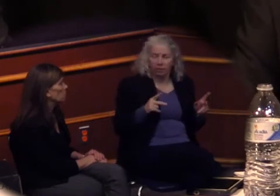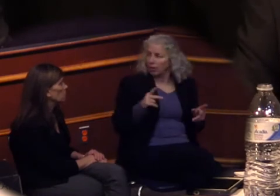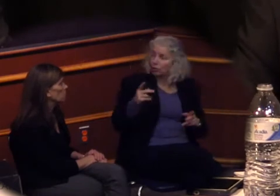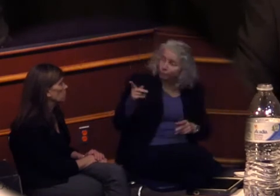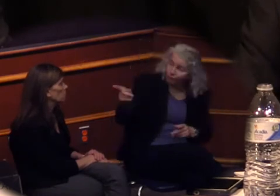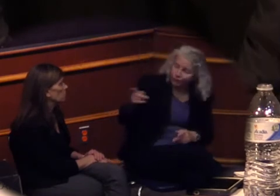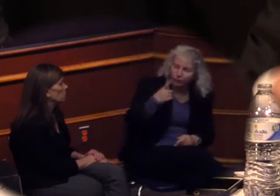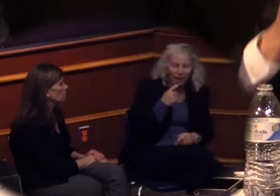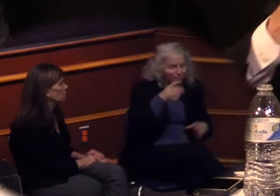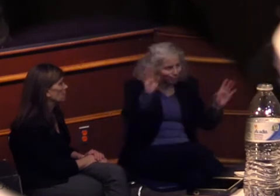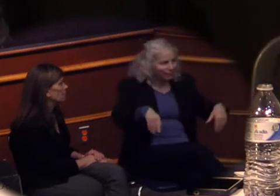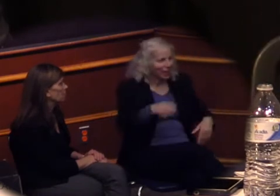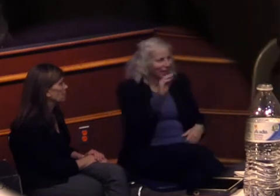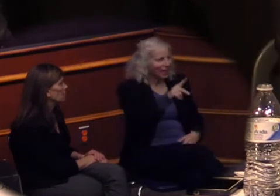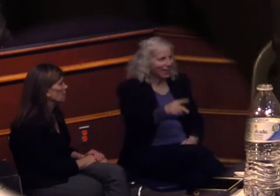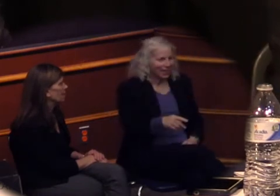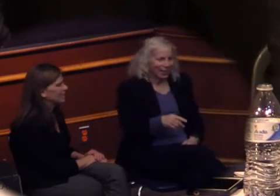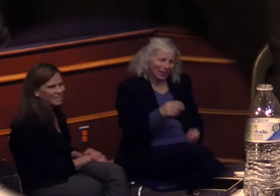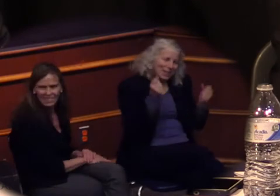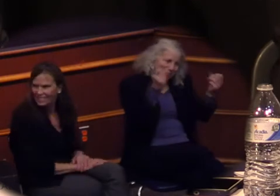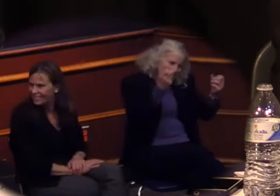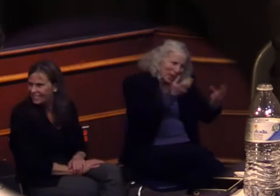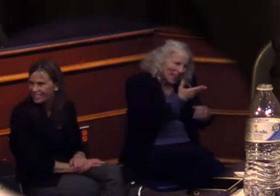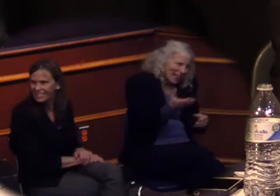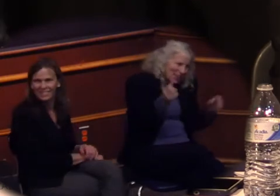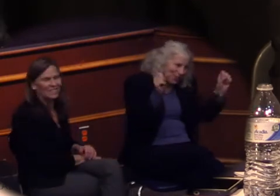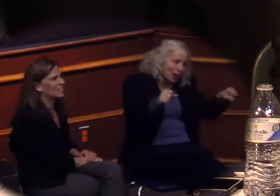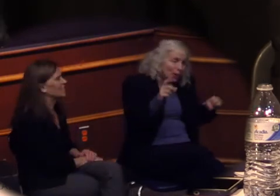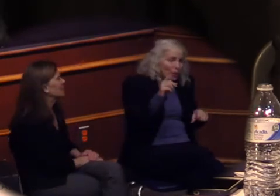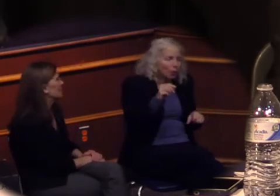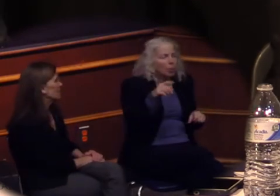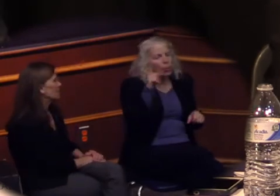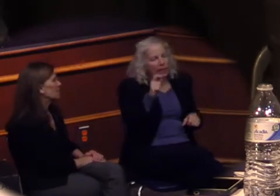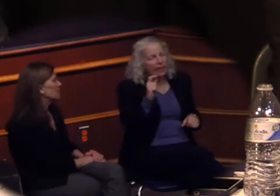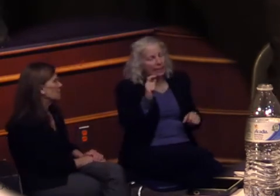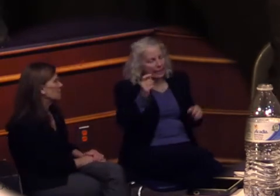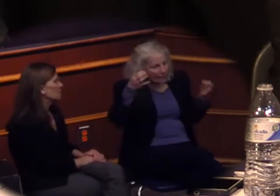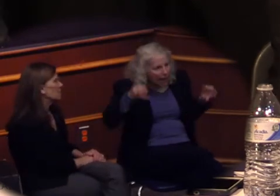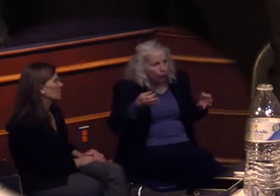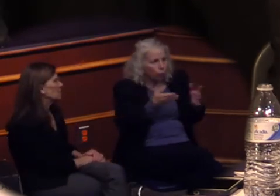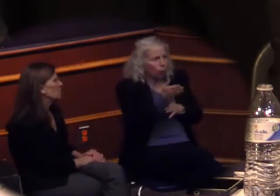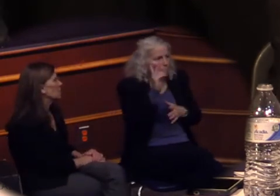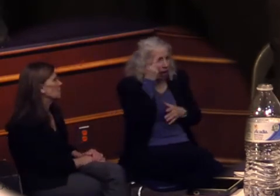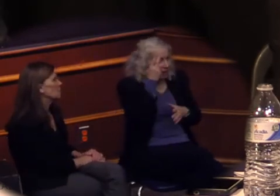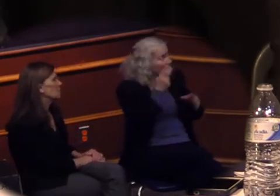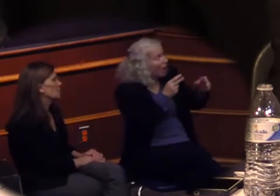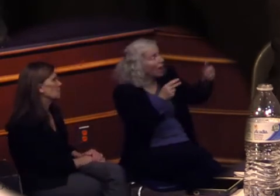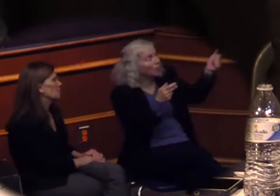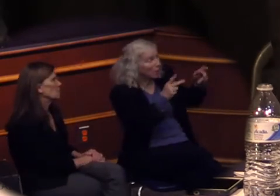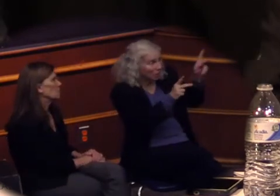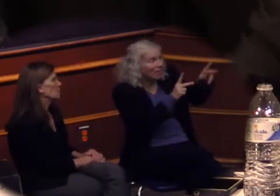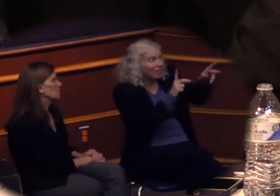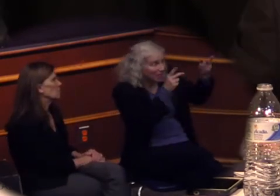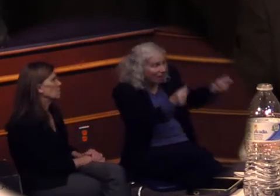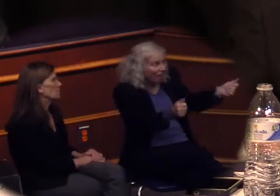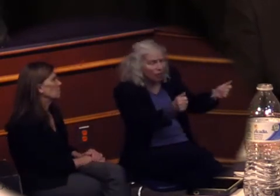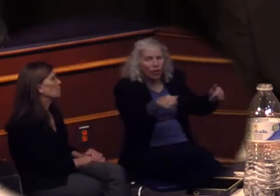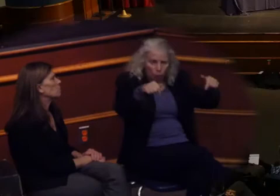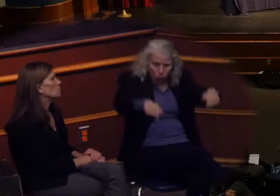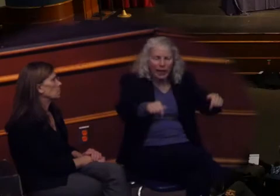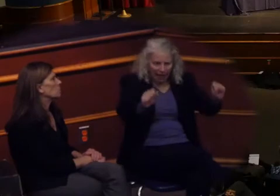thing. There's a lot we can do. It takes political will. It's been solved in other parts of the world. We can do it here.